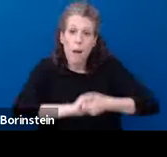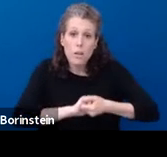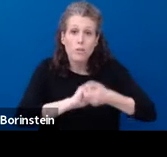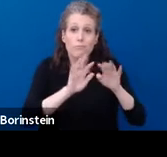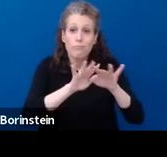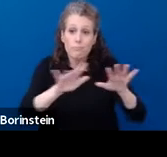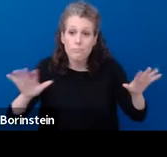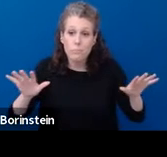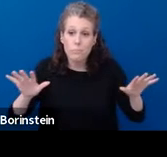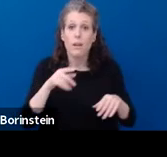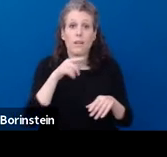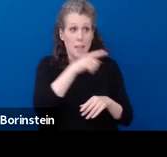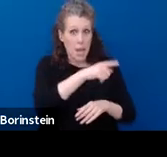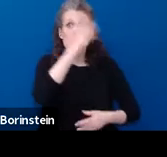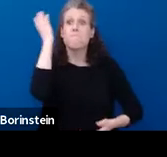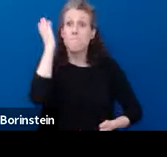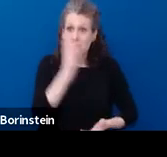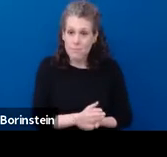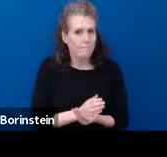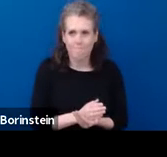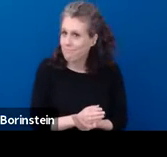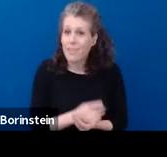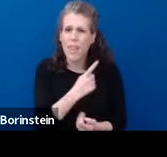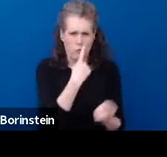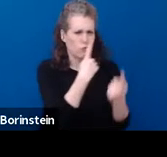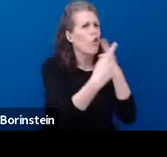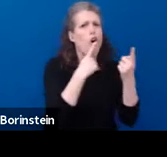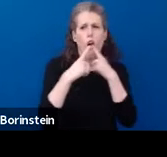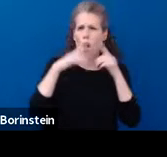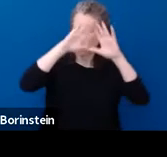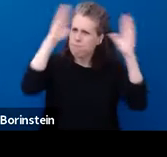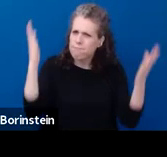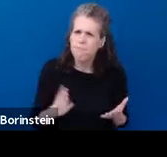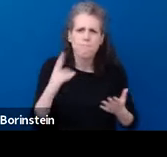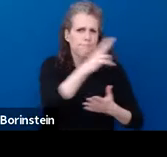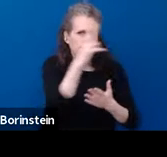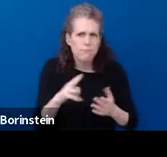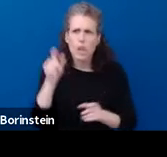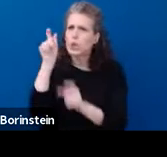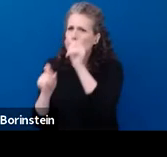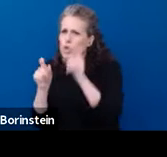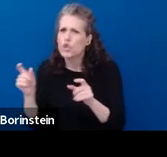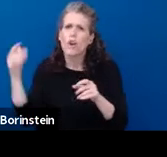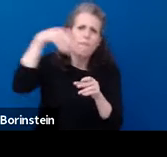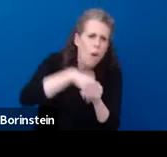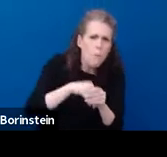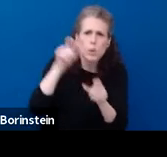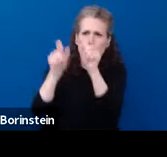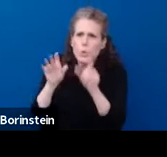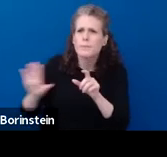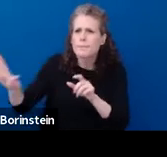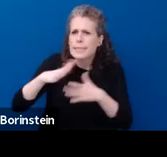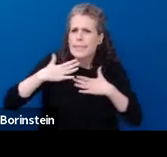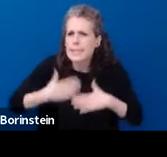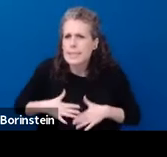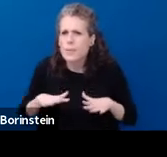really walk the talk. They talk about user requirements and they talk about user needs and user involvement, but in reality, there's